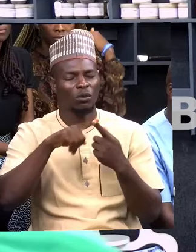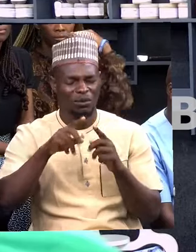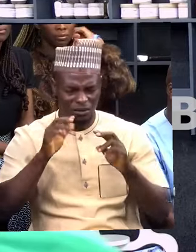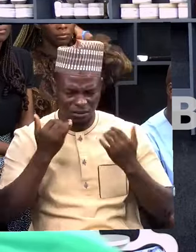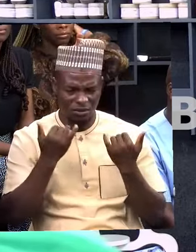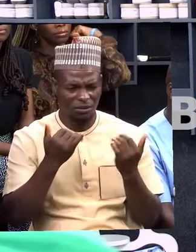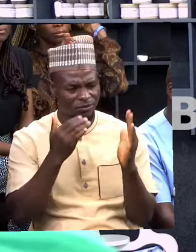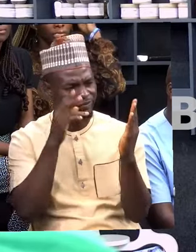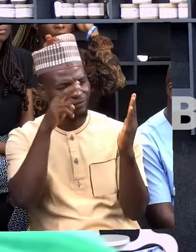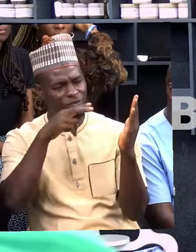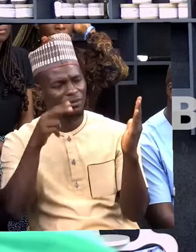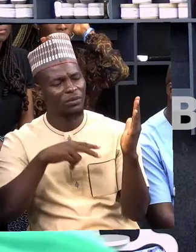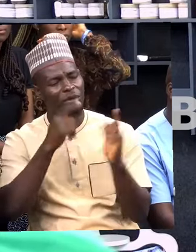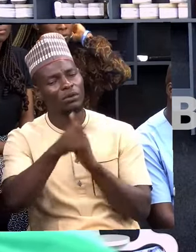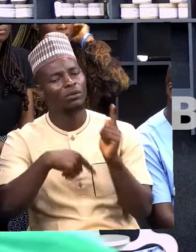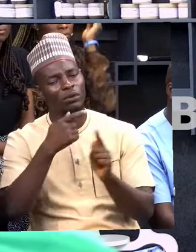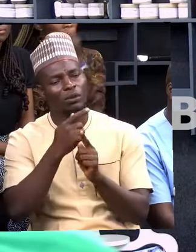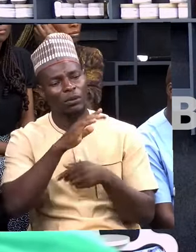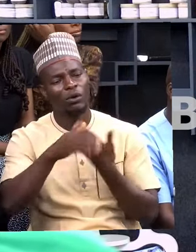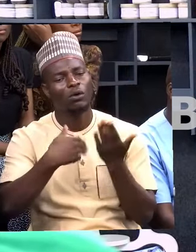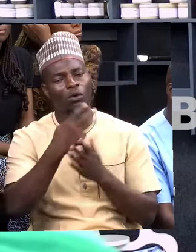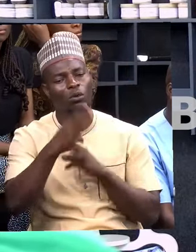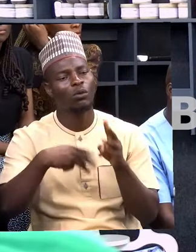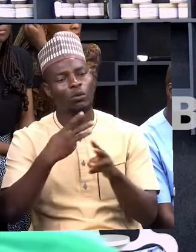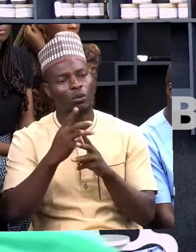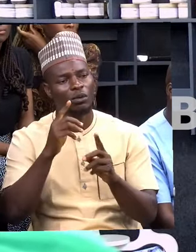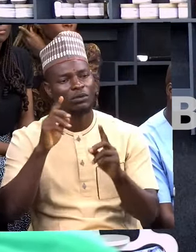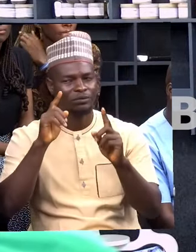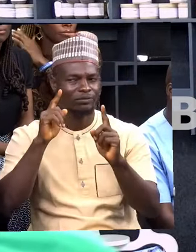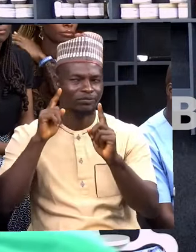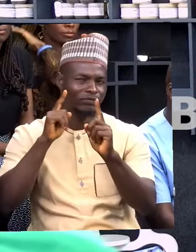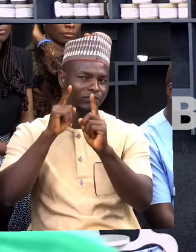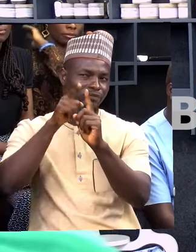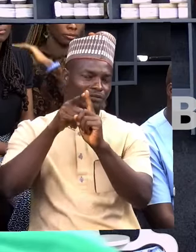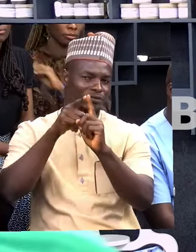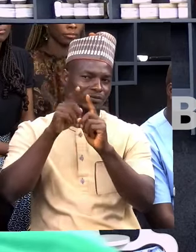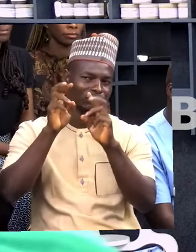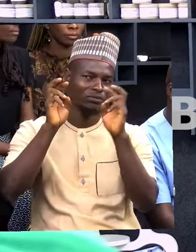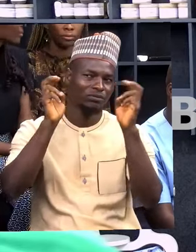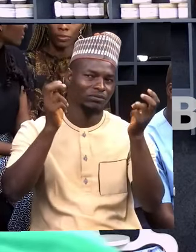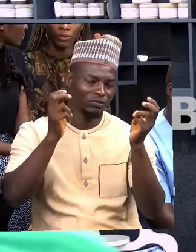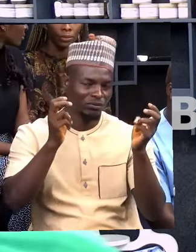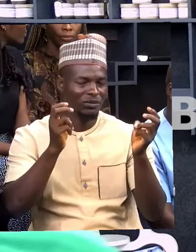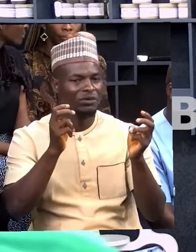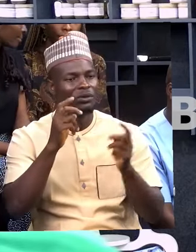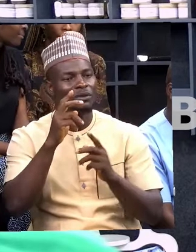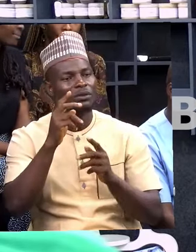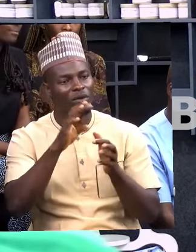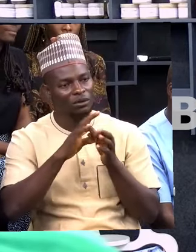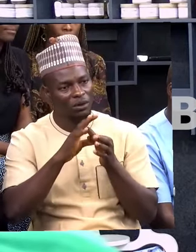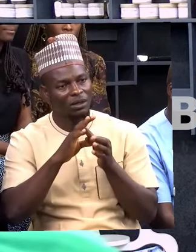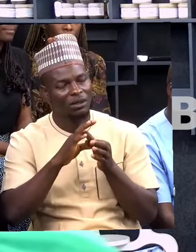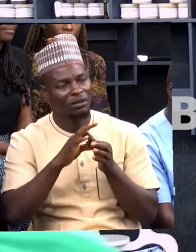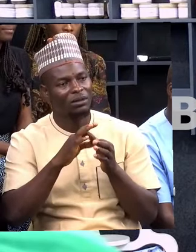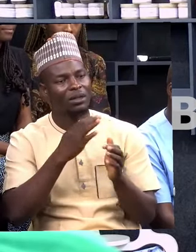global the whole world theme. United, then you can't look our own a day for all. If they talk